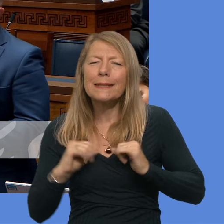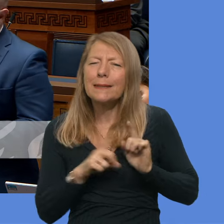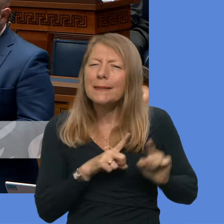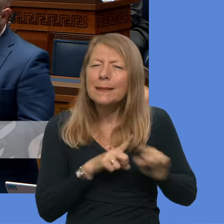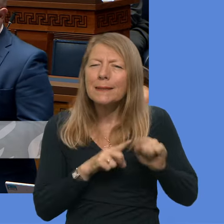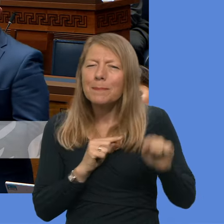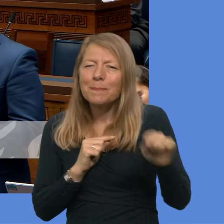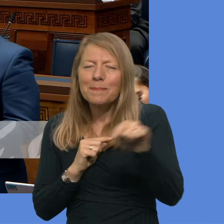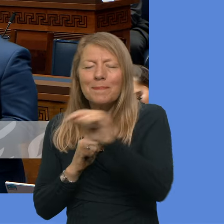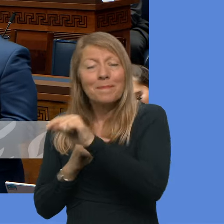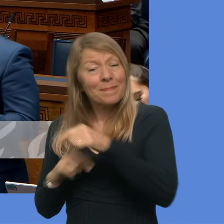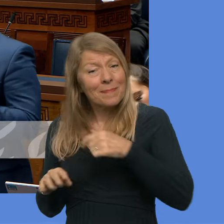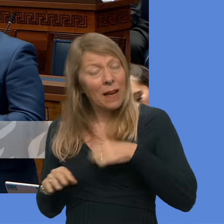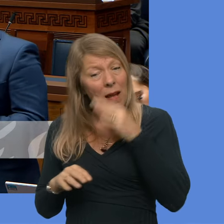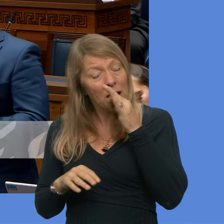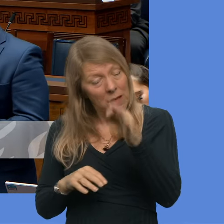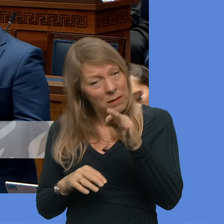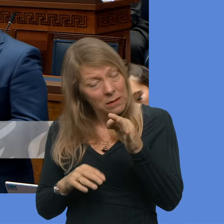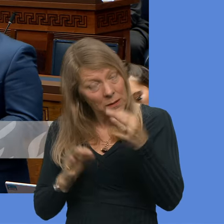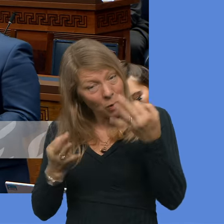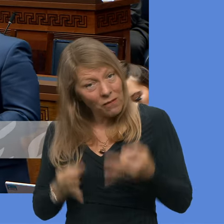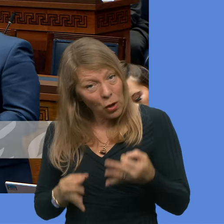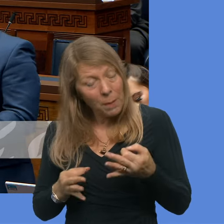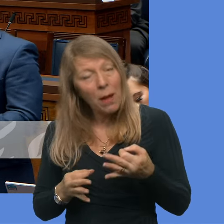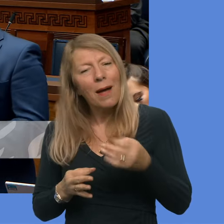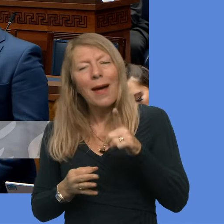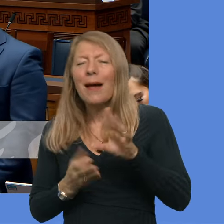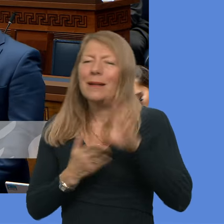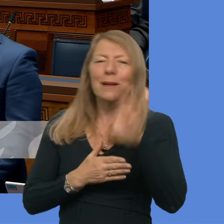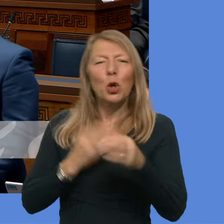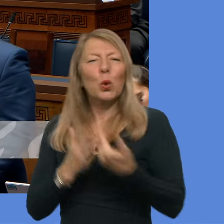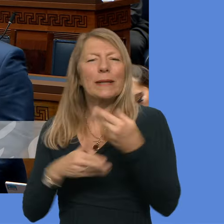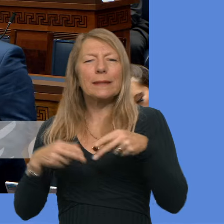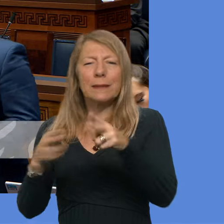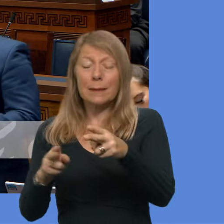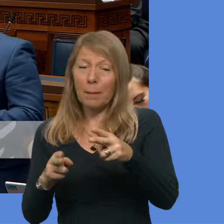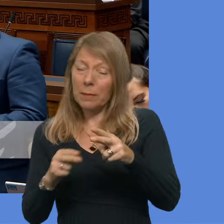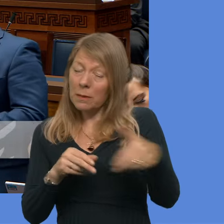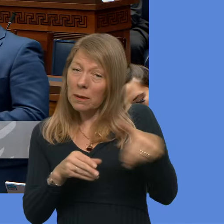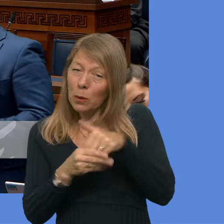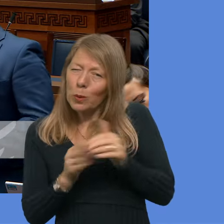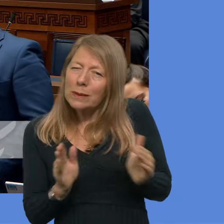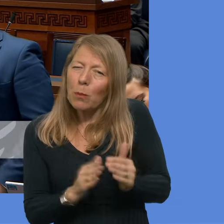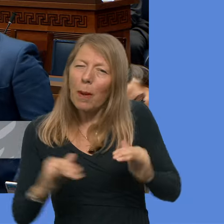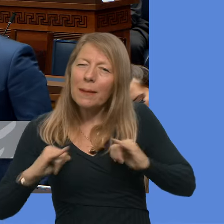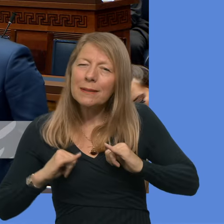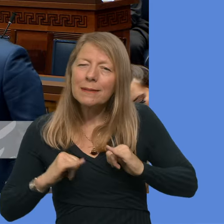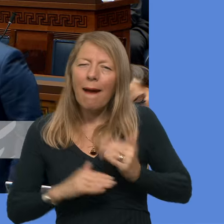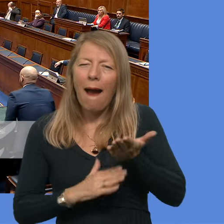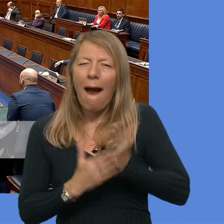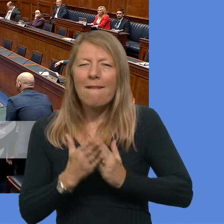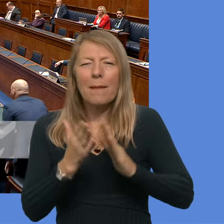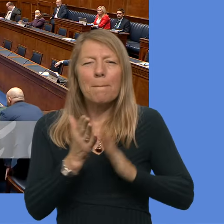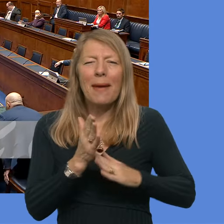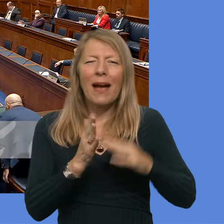with us that the scheme will also include support for smaller scale projects from half a megawatt and not just from the 5 megawatt that's been previously